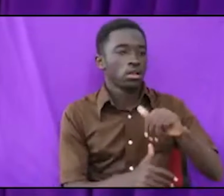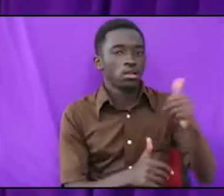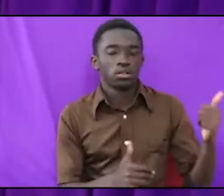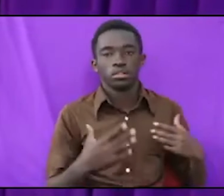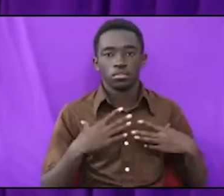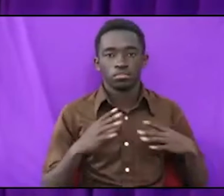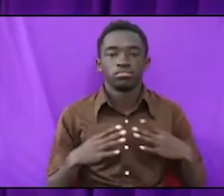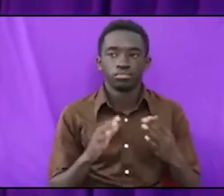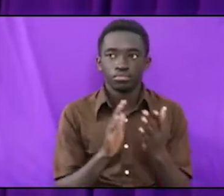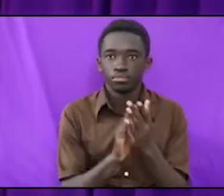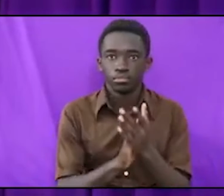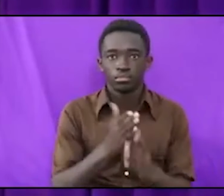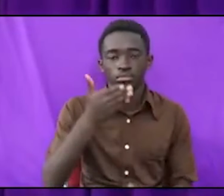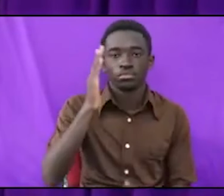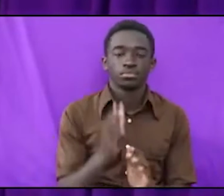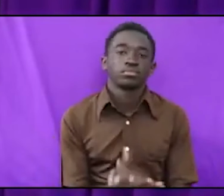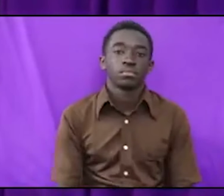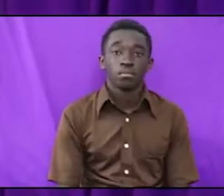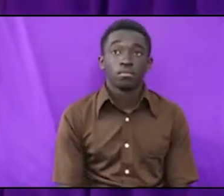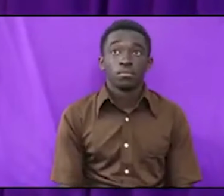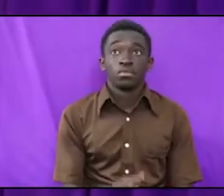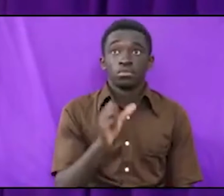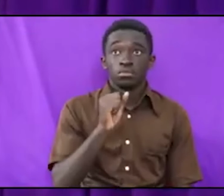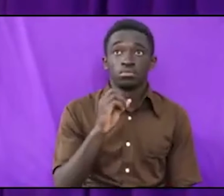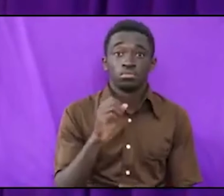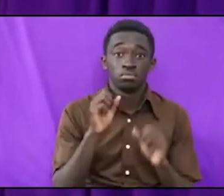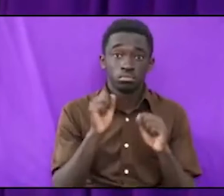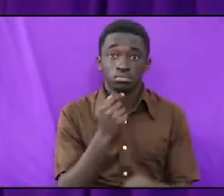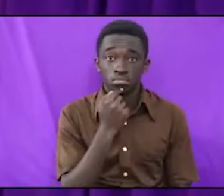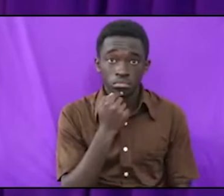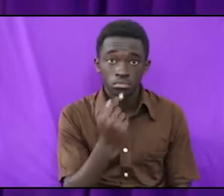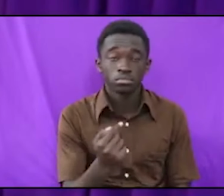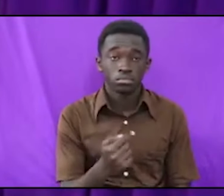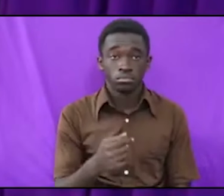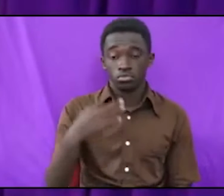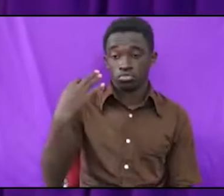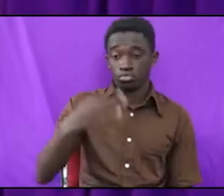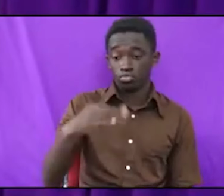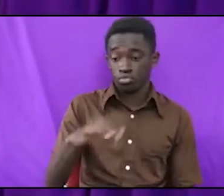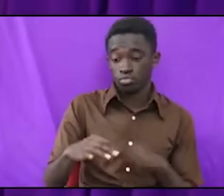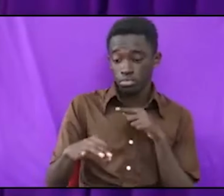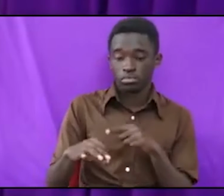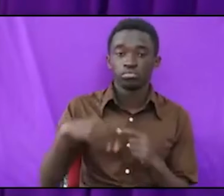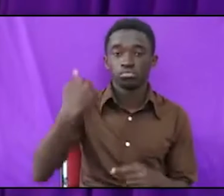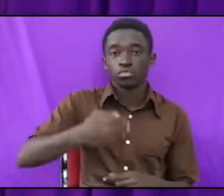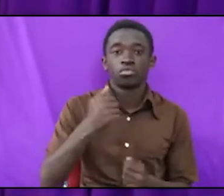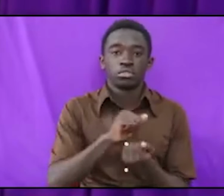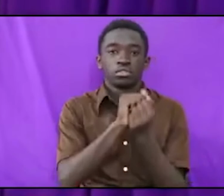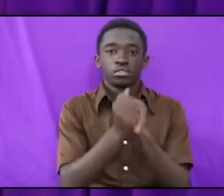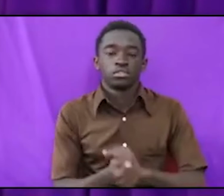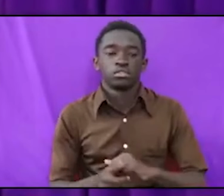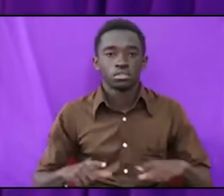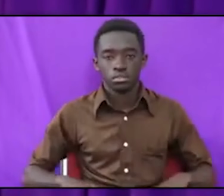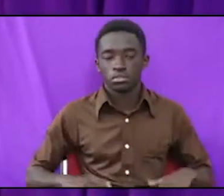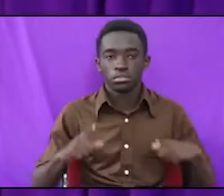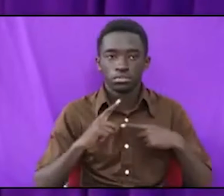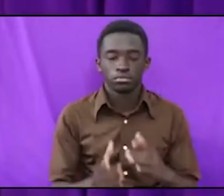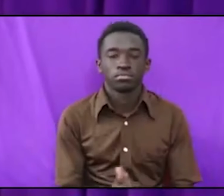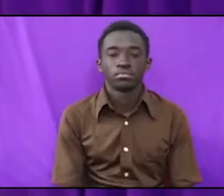Praise God. So you can say sukuma with Jesus changes lives. Bonus if you